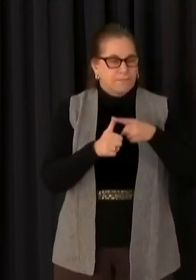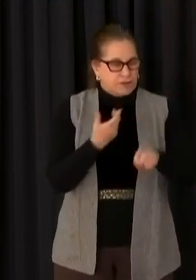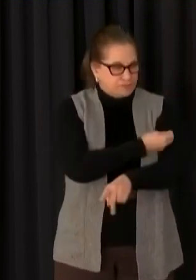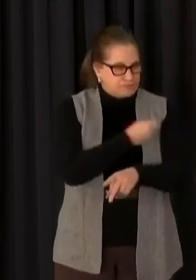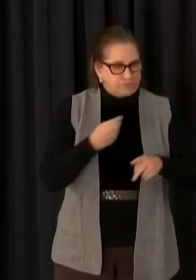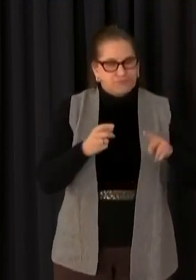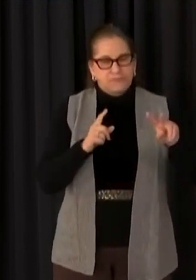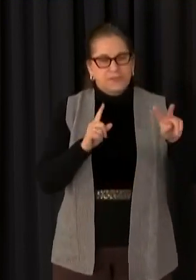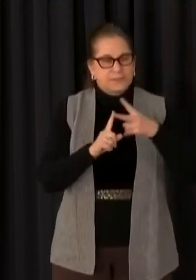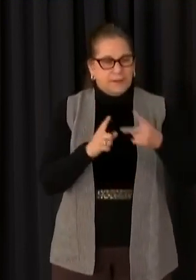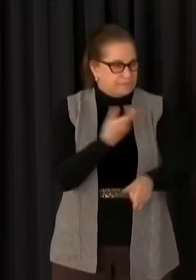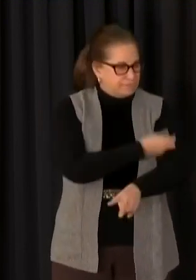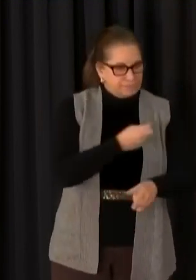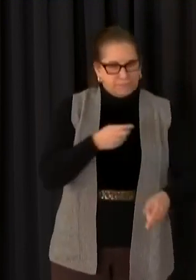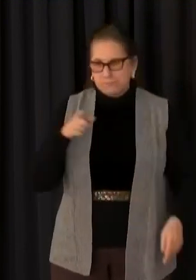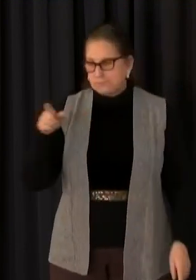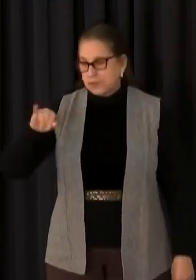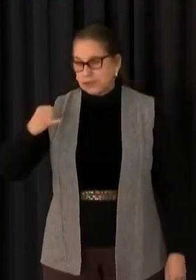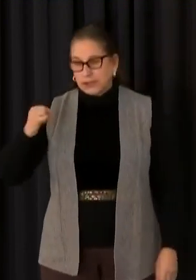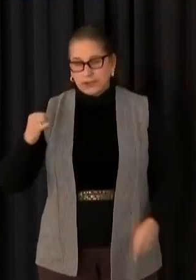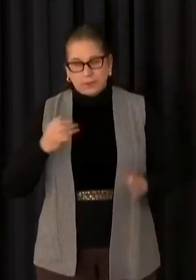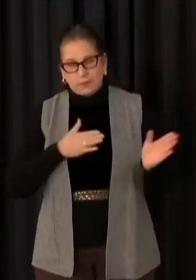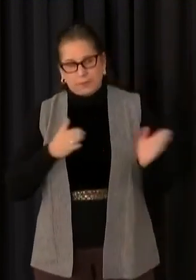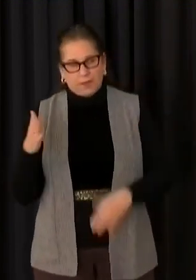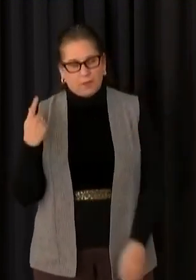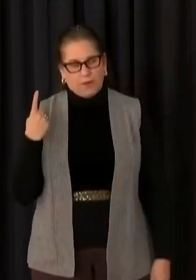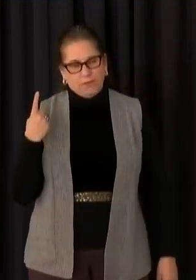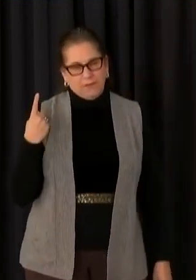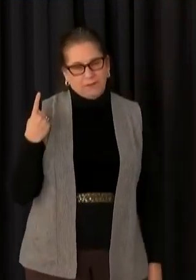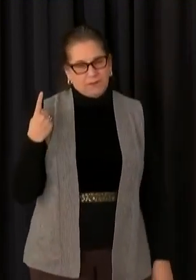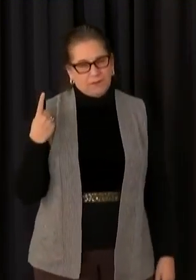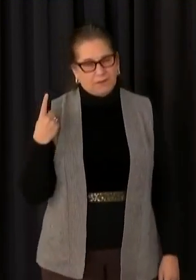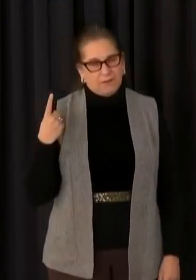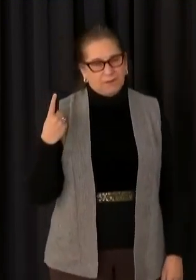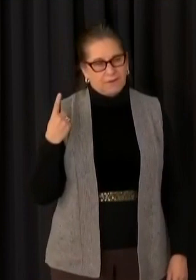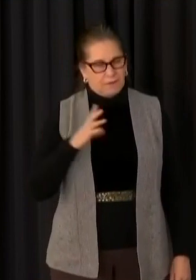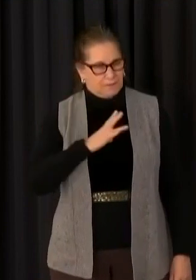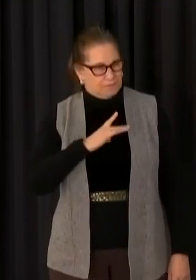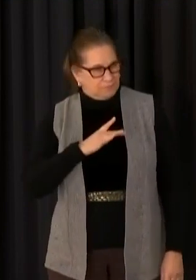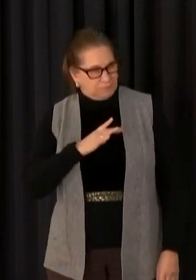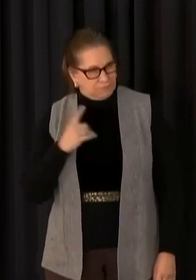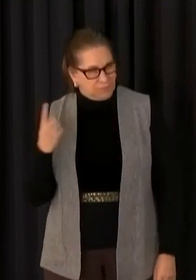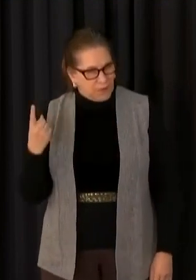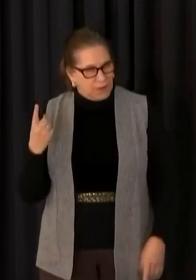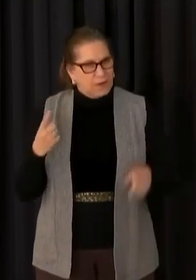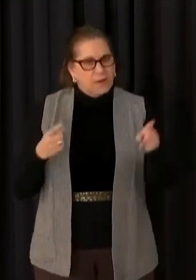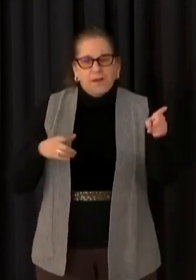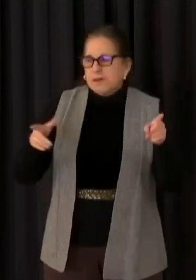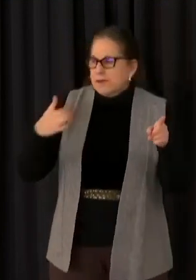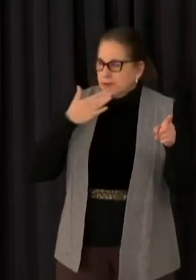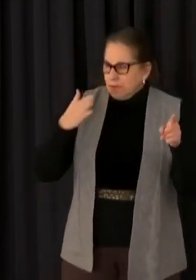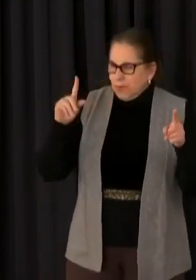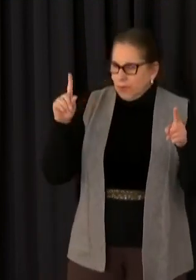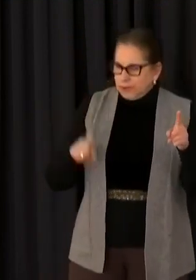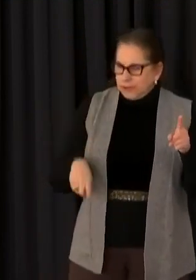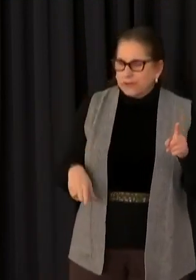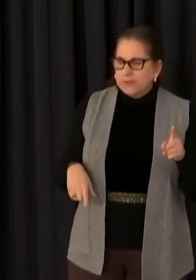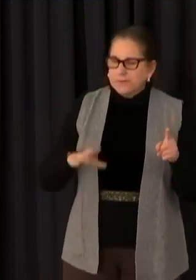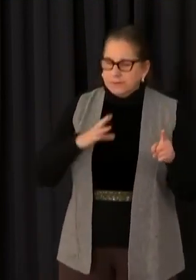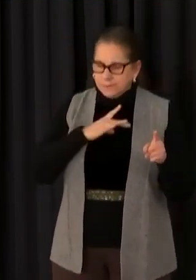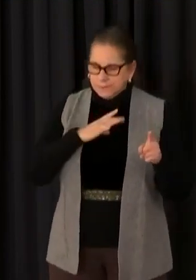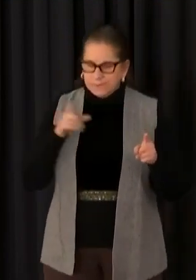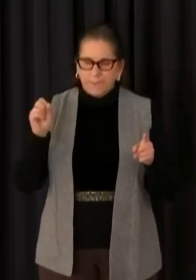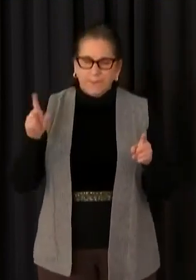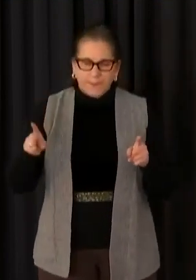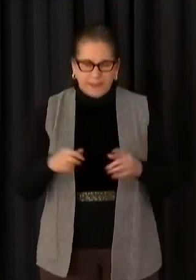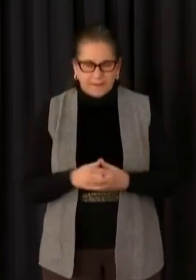we want you to get the vaccines that are currently available. So we hope and are optimistic that people are not anticipating the approval of